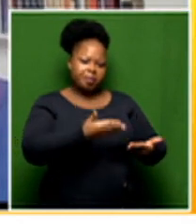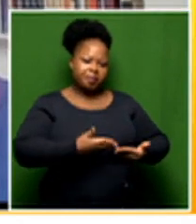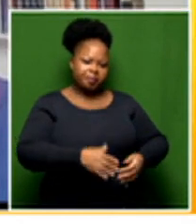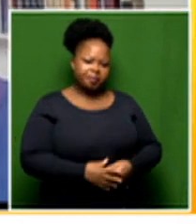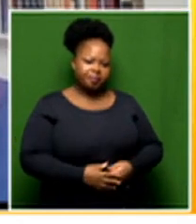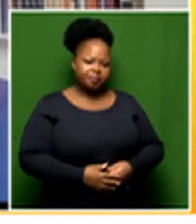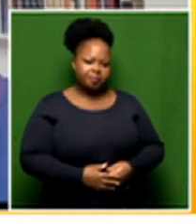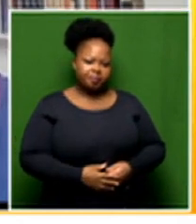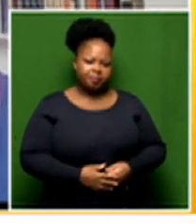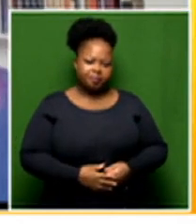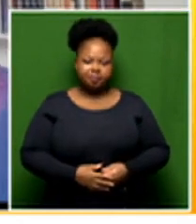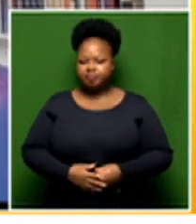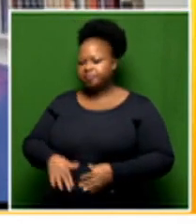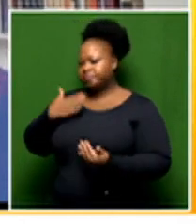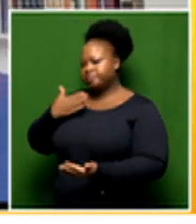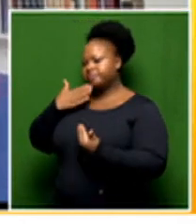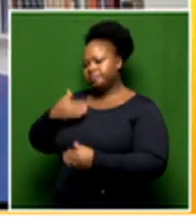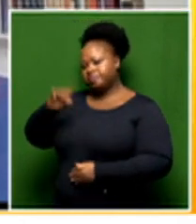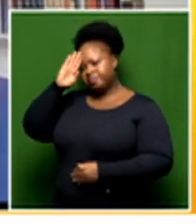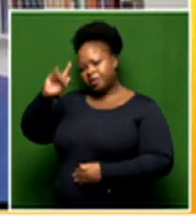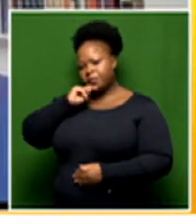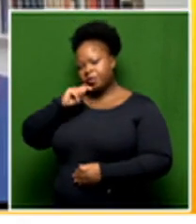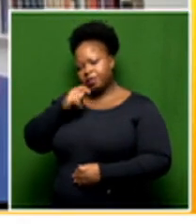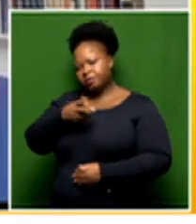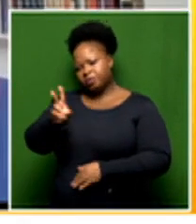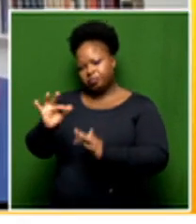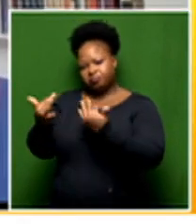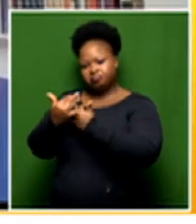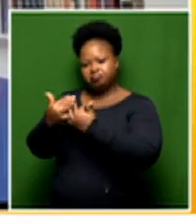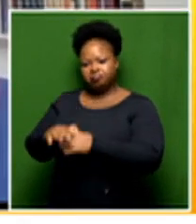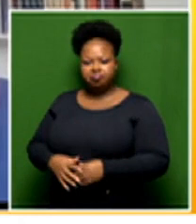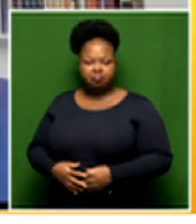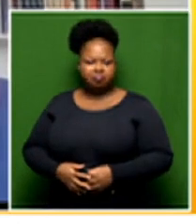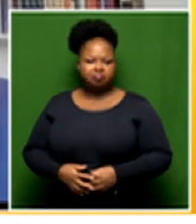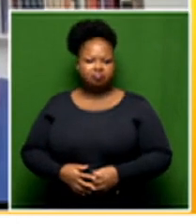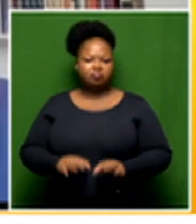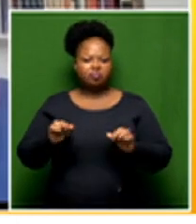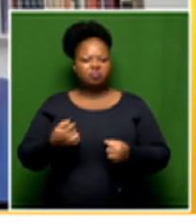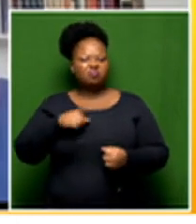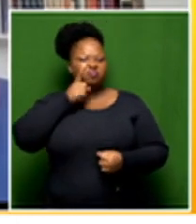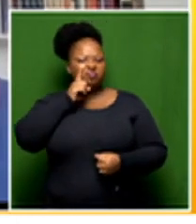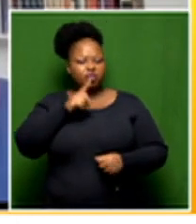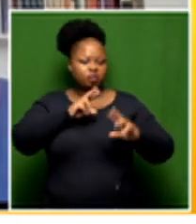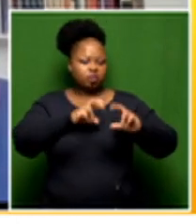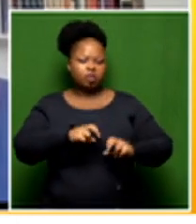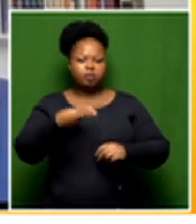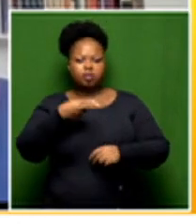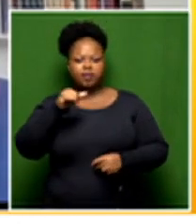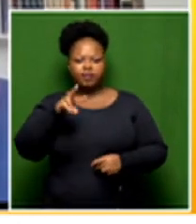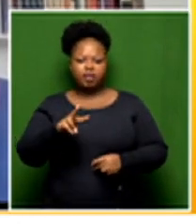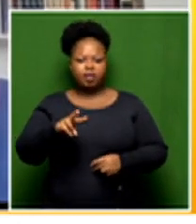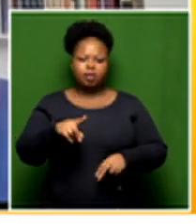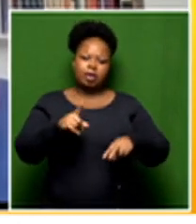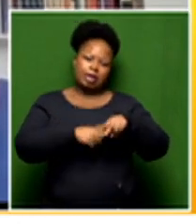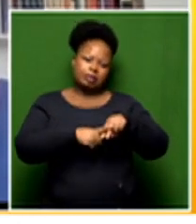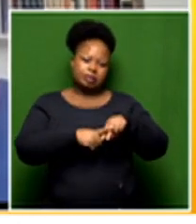Live. Thank you very much, and good morning to your listeners. So if we look at the research around HIV and AIDS